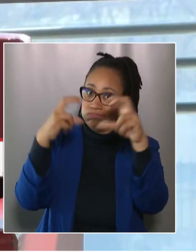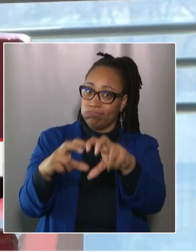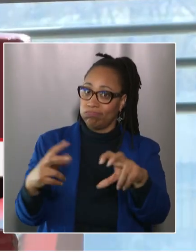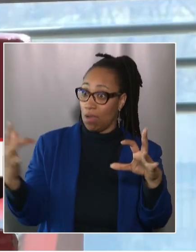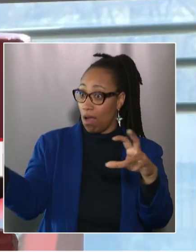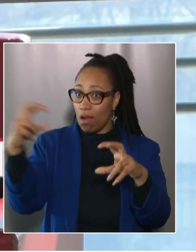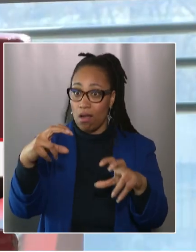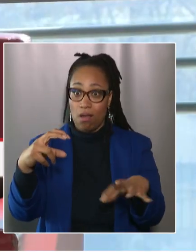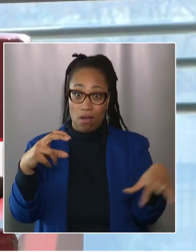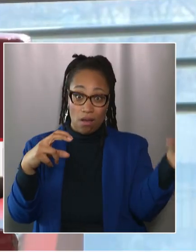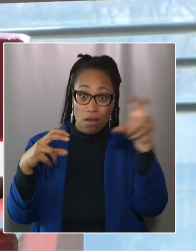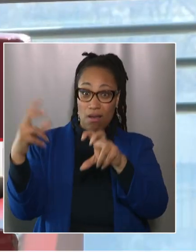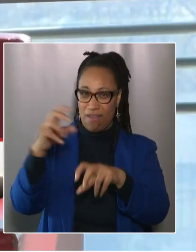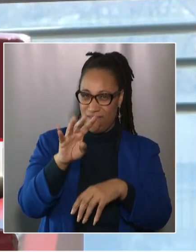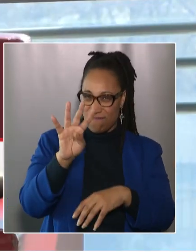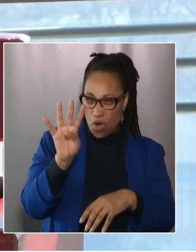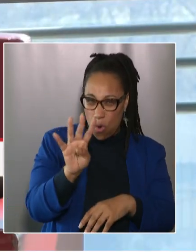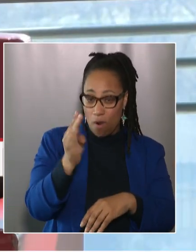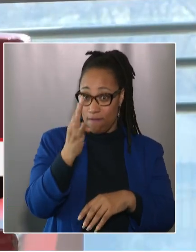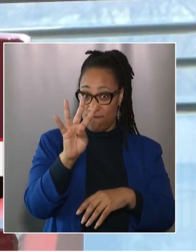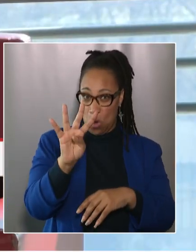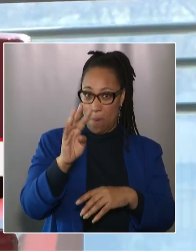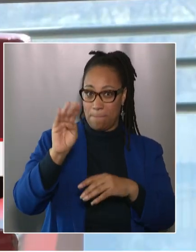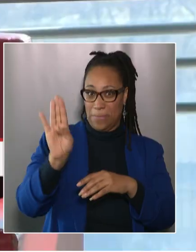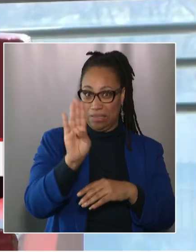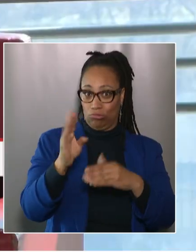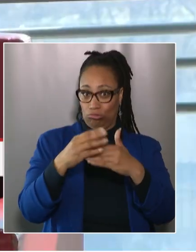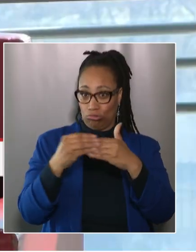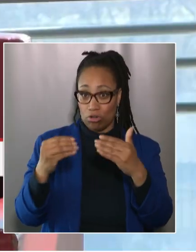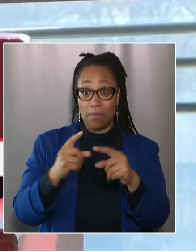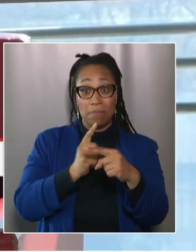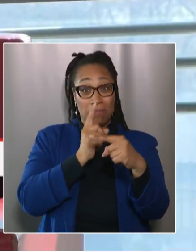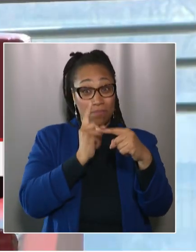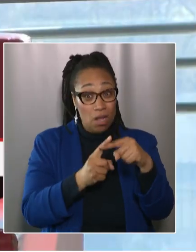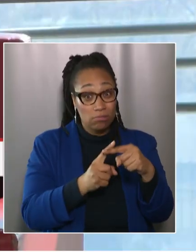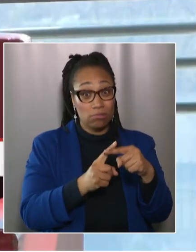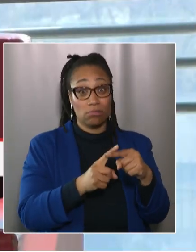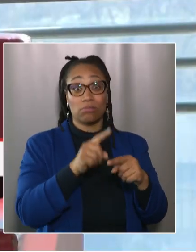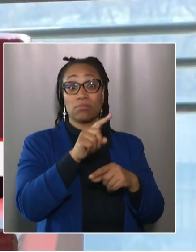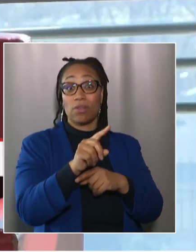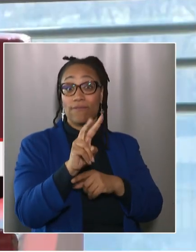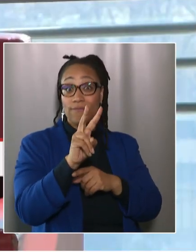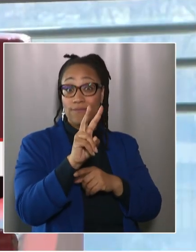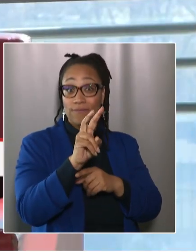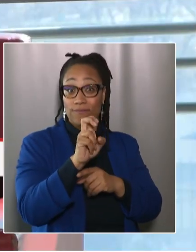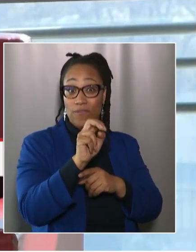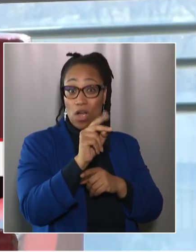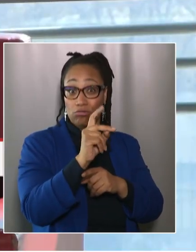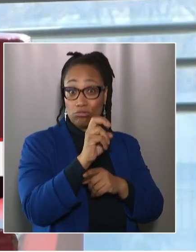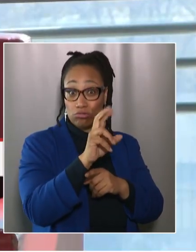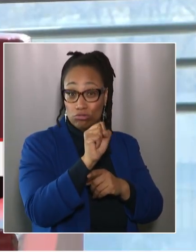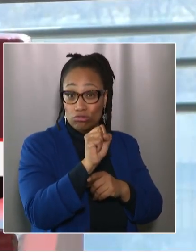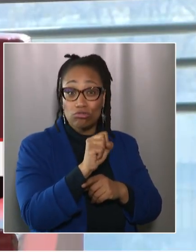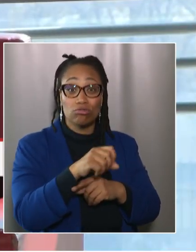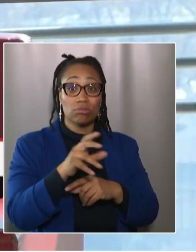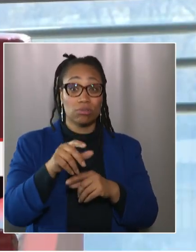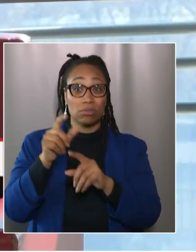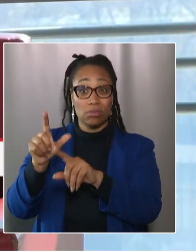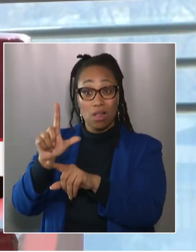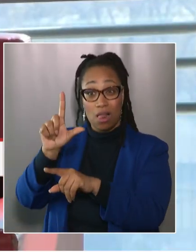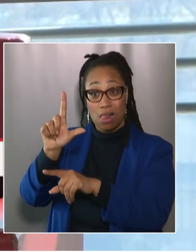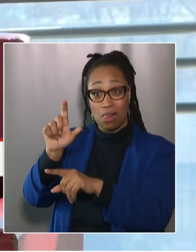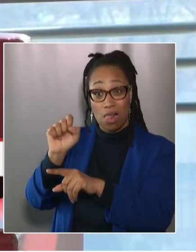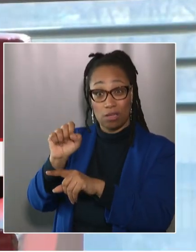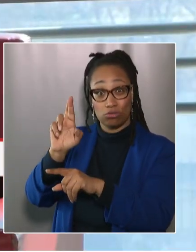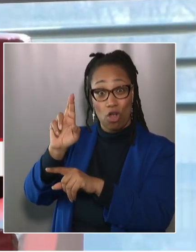count all of the voucher support and LSRP. It doesn't, that's so in everything that we do at the Housing Authority. That's not